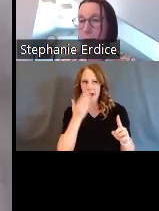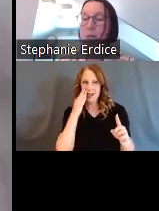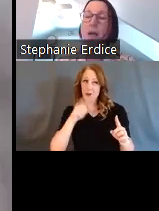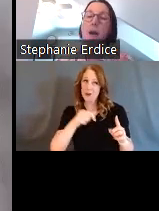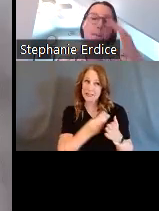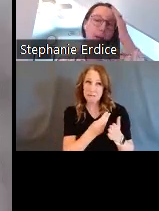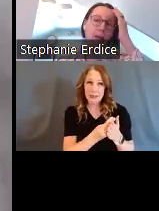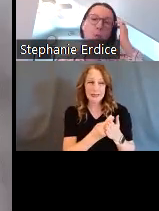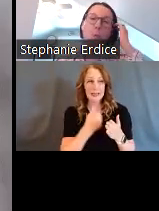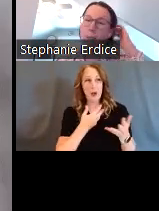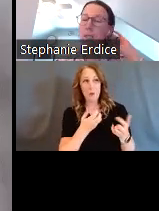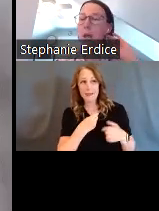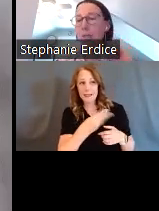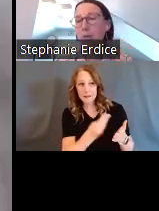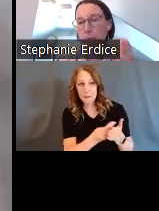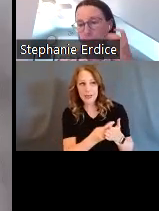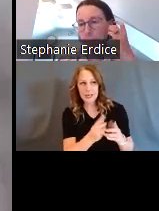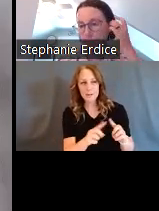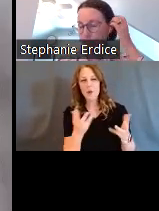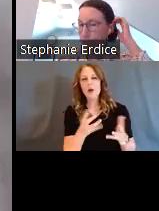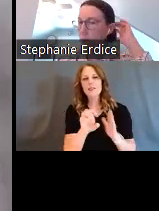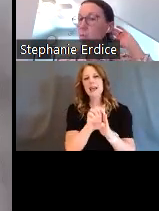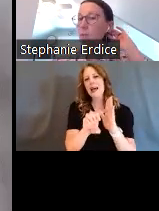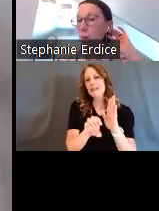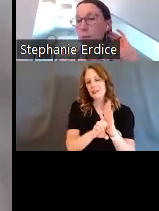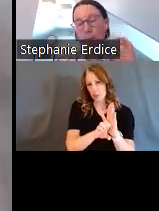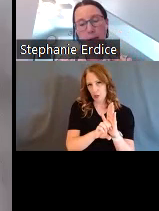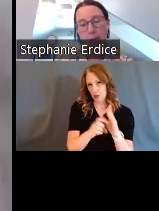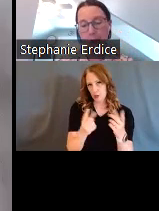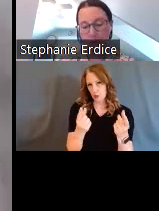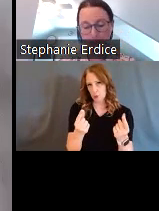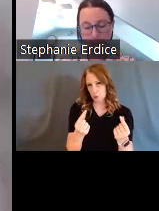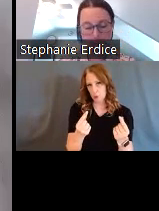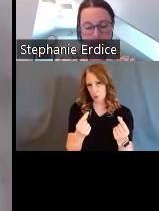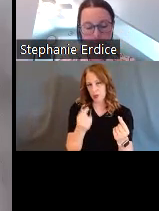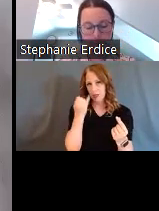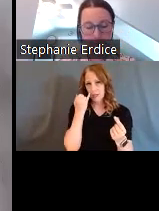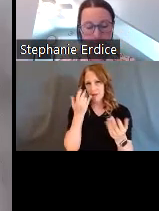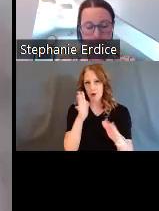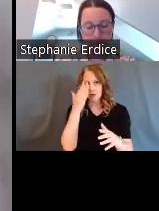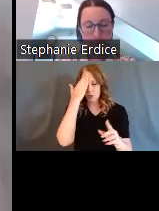give them money, but like, what is the ethical thing to do here if you know them as an advocate?